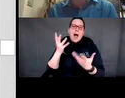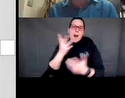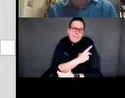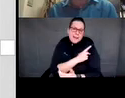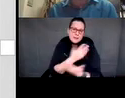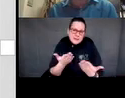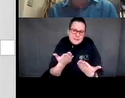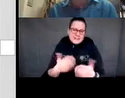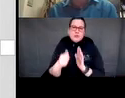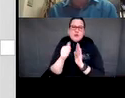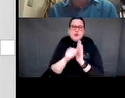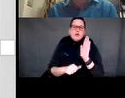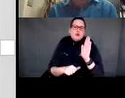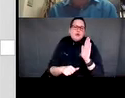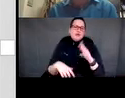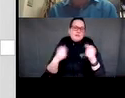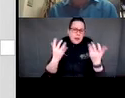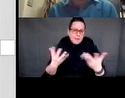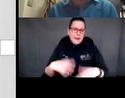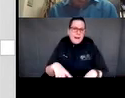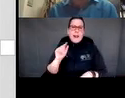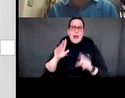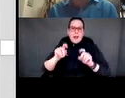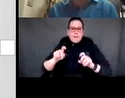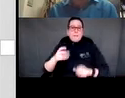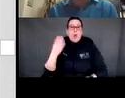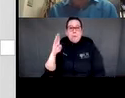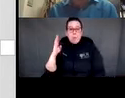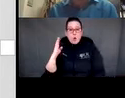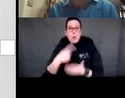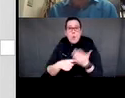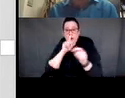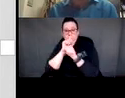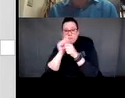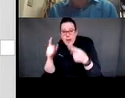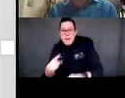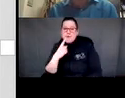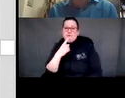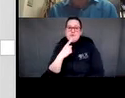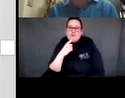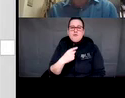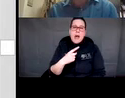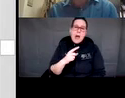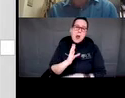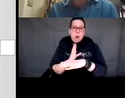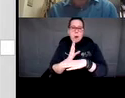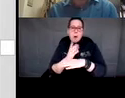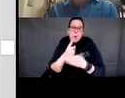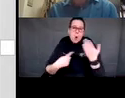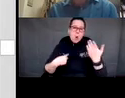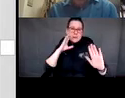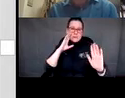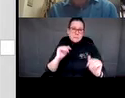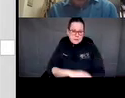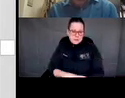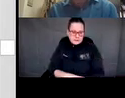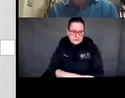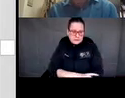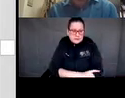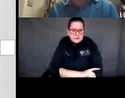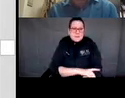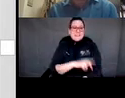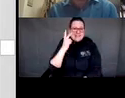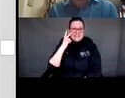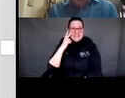ambulatory surgery volume, lab testing. The blue lines are actual, and the red line is kind of budget. So you can see the bottoming out